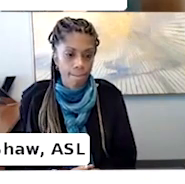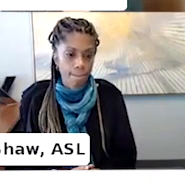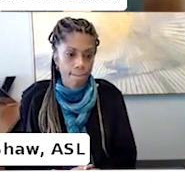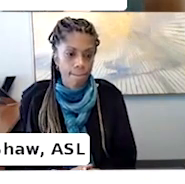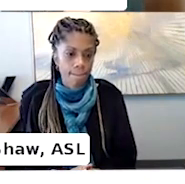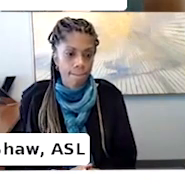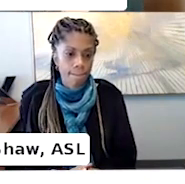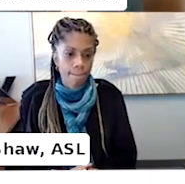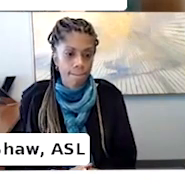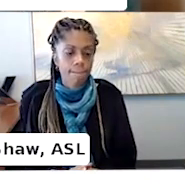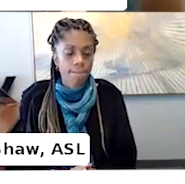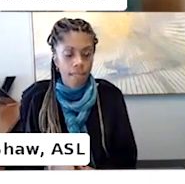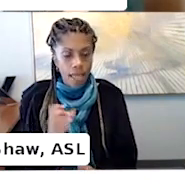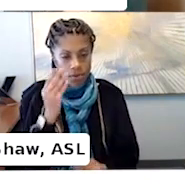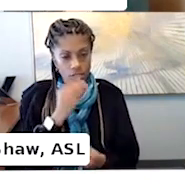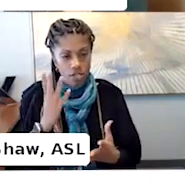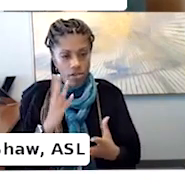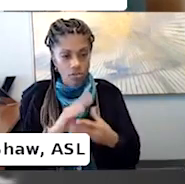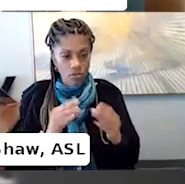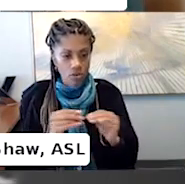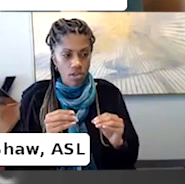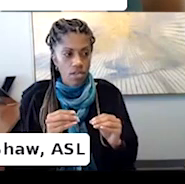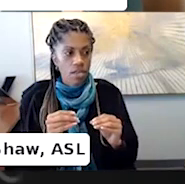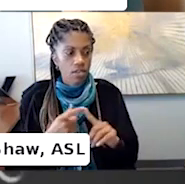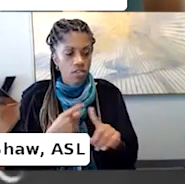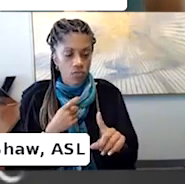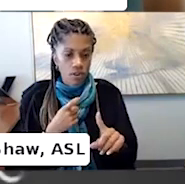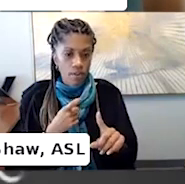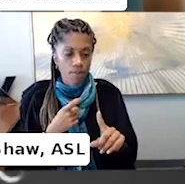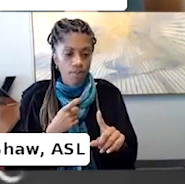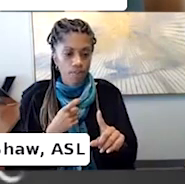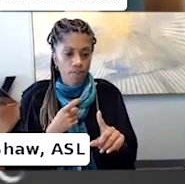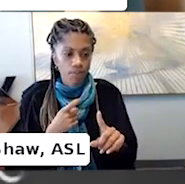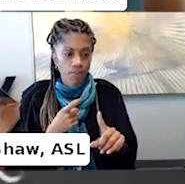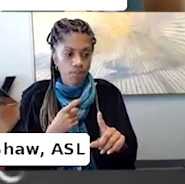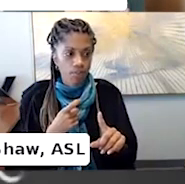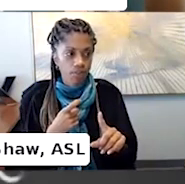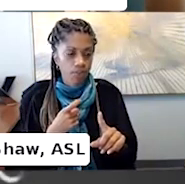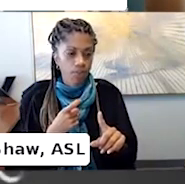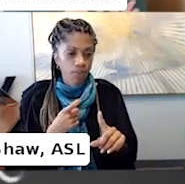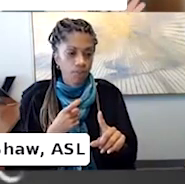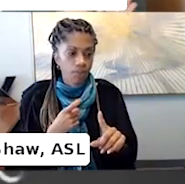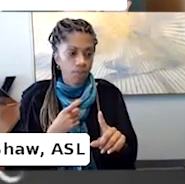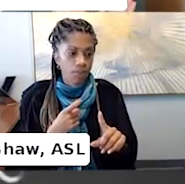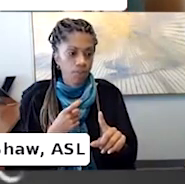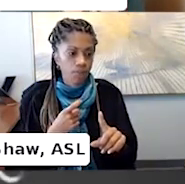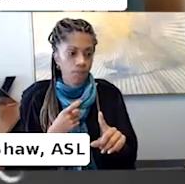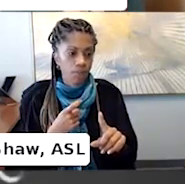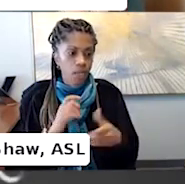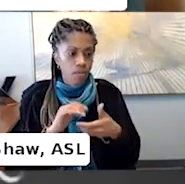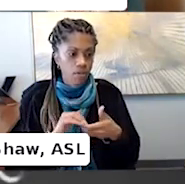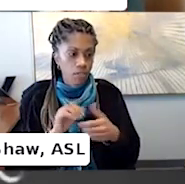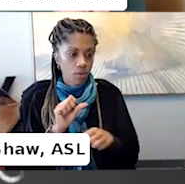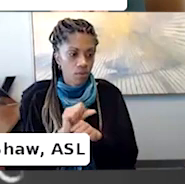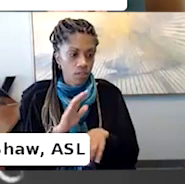story that came out of a partnership that we worked on. The project goal in this case, this was an organization that was interested in telling the